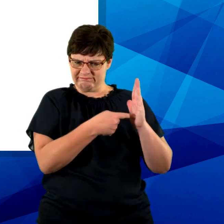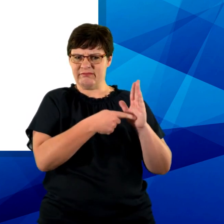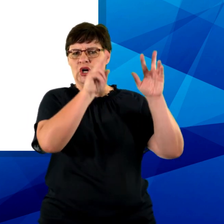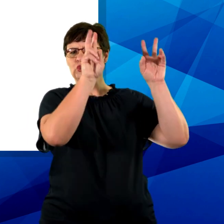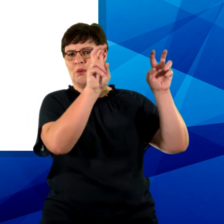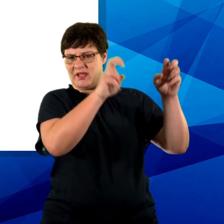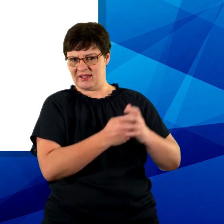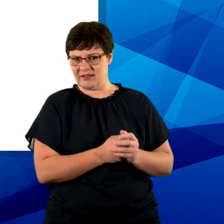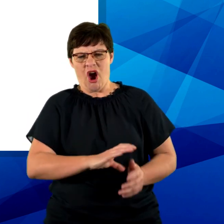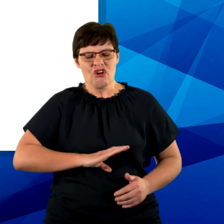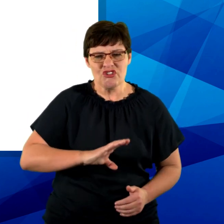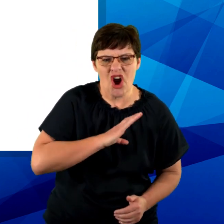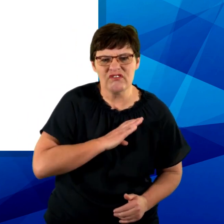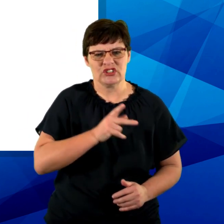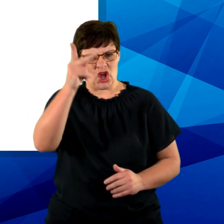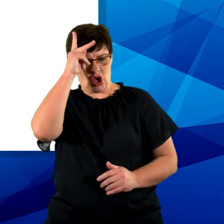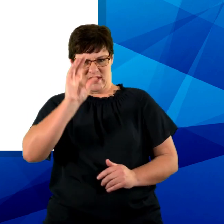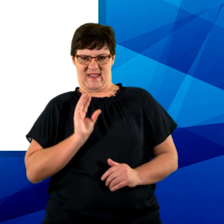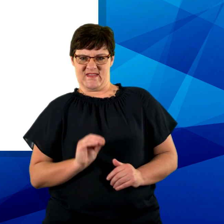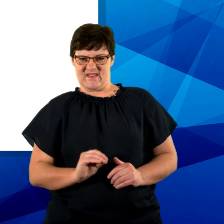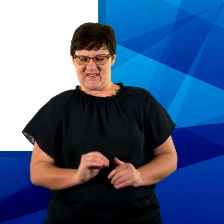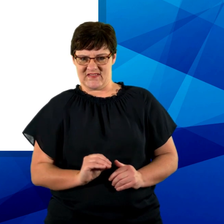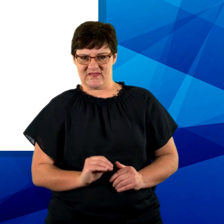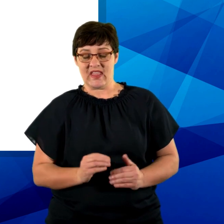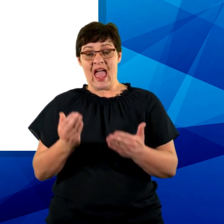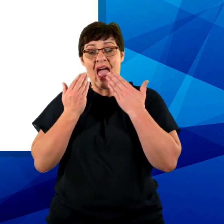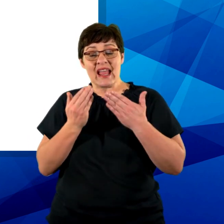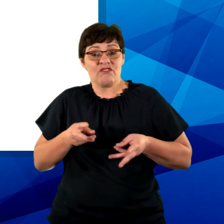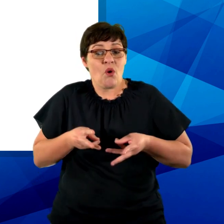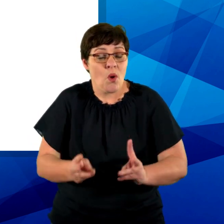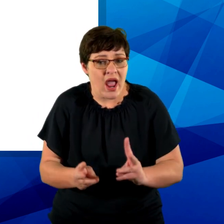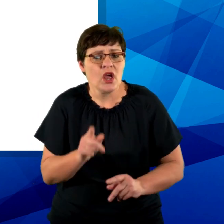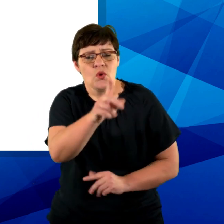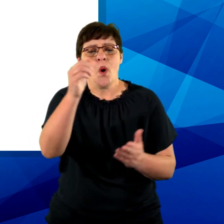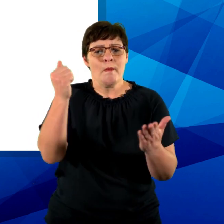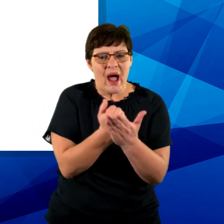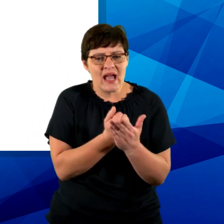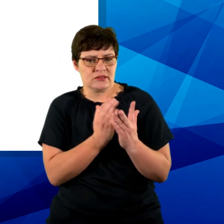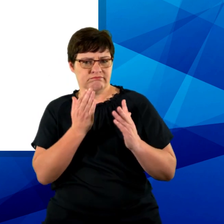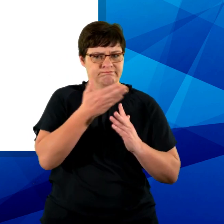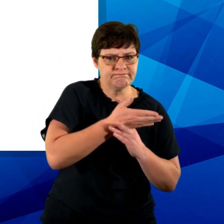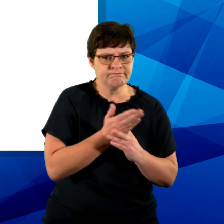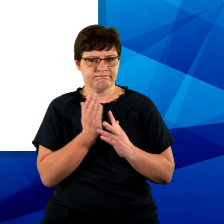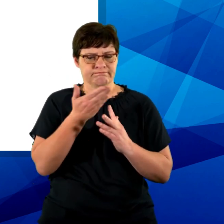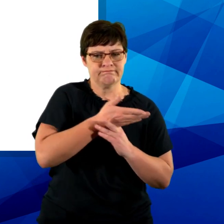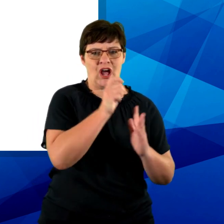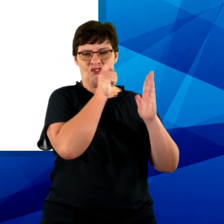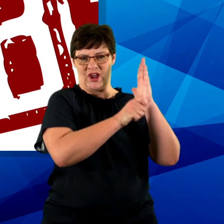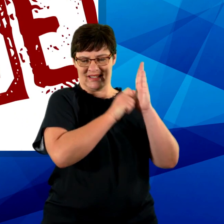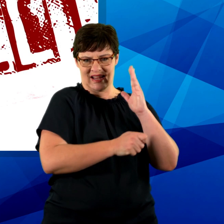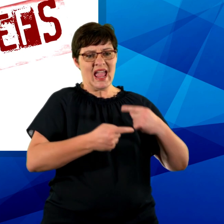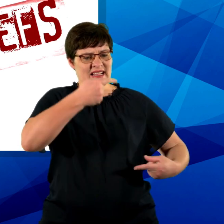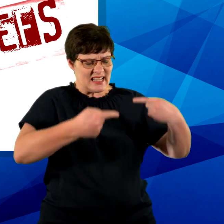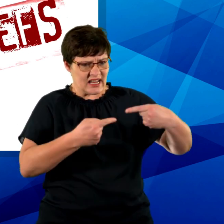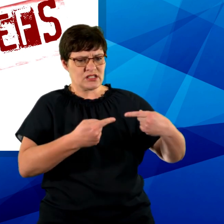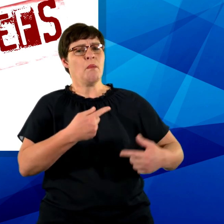Show confidence, show knowledge. In academic terms, you need to deliberately intervene with the discourse or the discussion